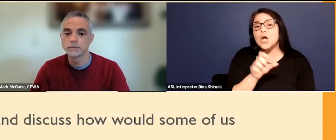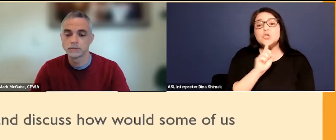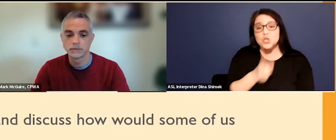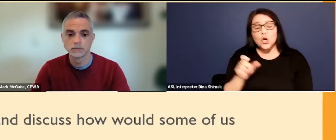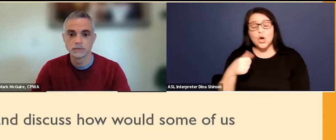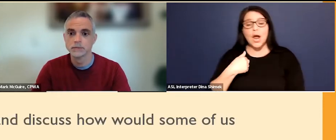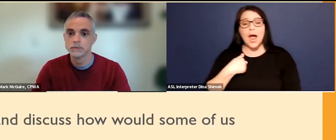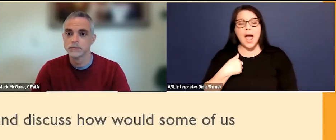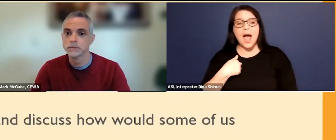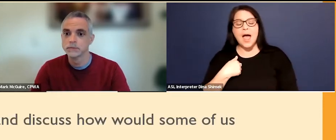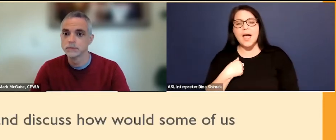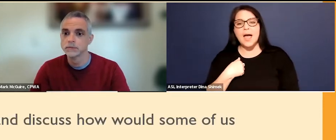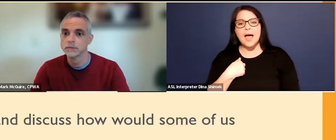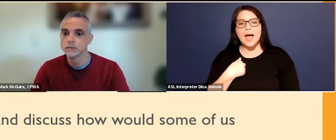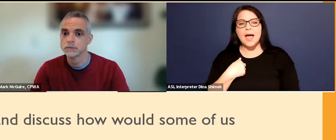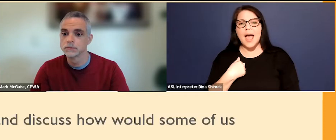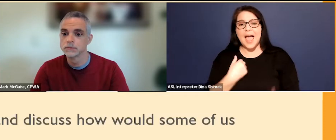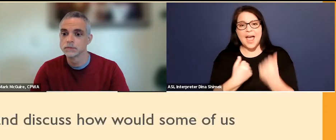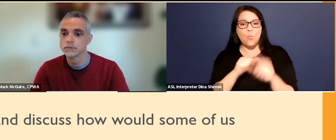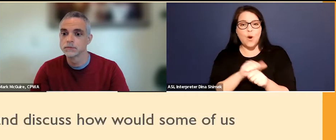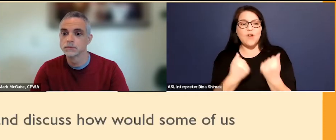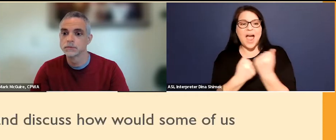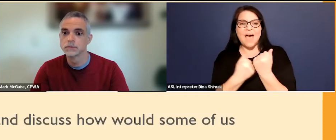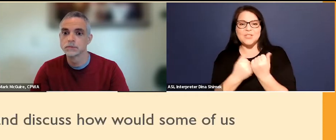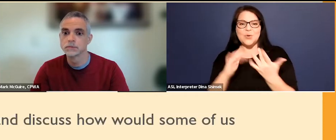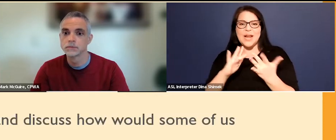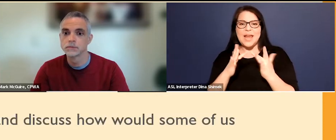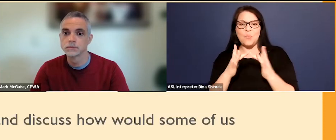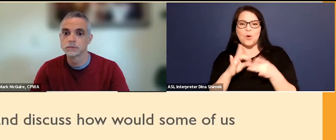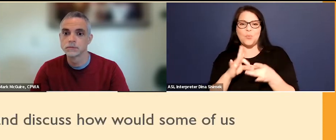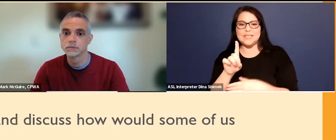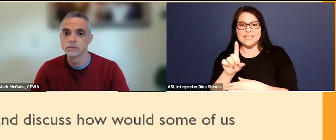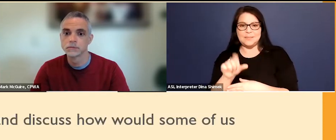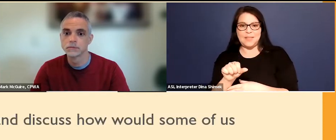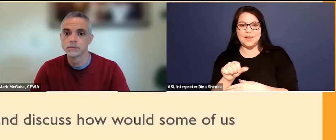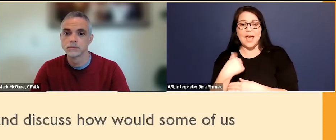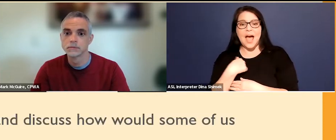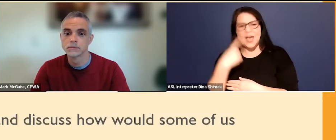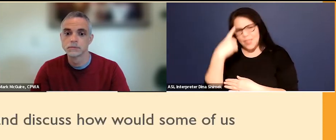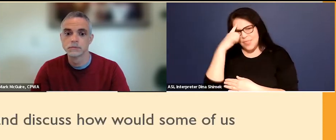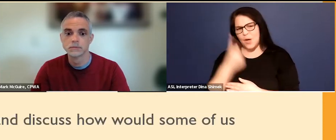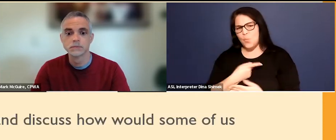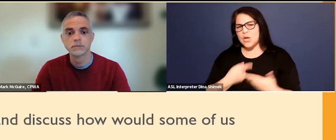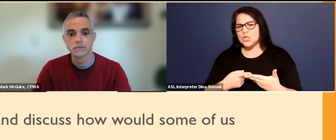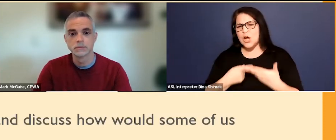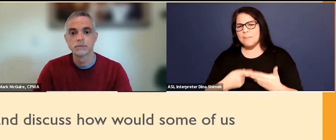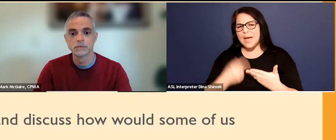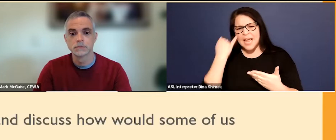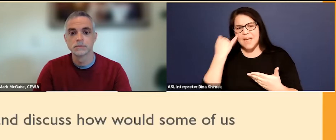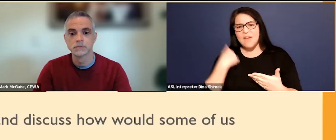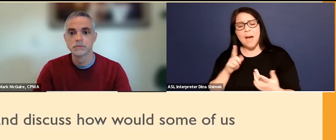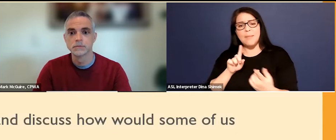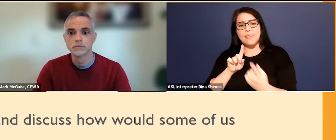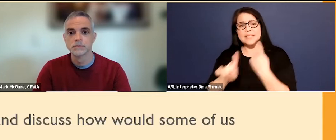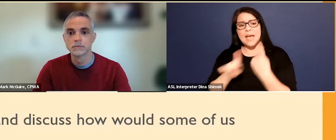Sure. I'm Irie with the Advocacy Network on Disabilities. I thought we were talking about if I was on the